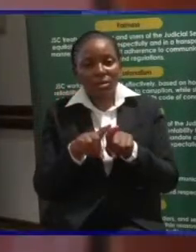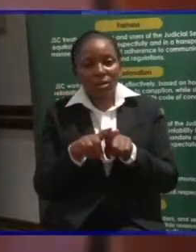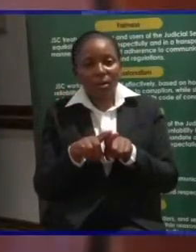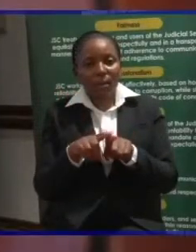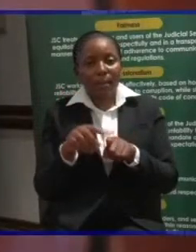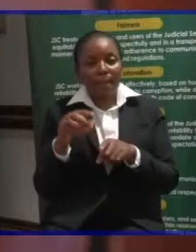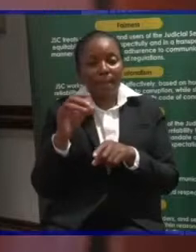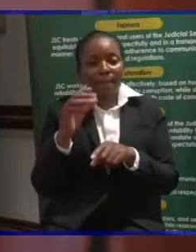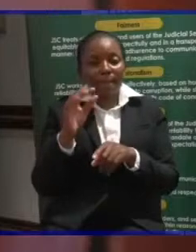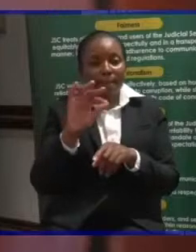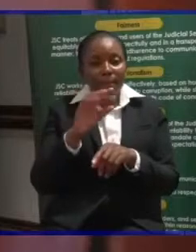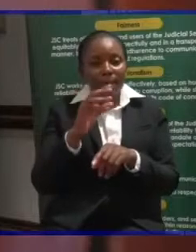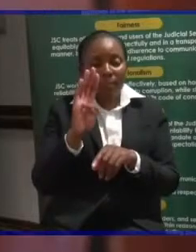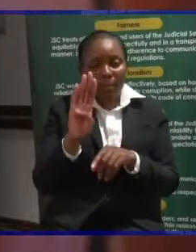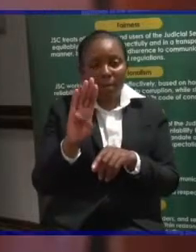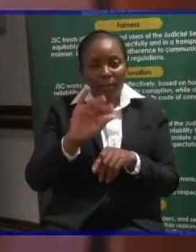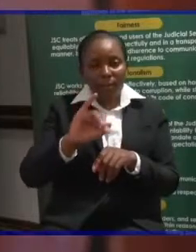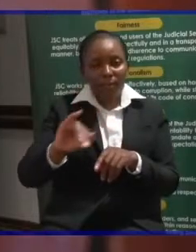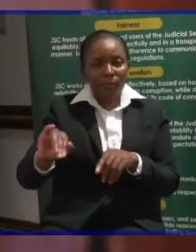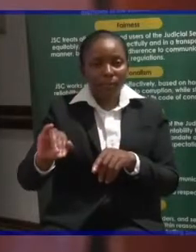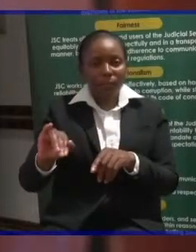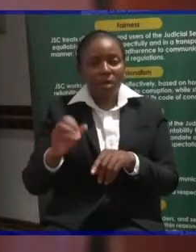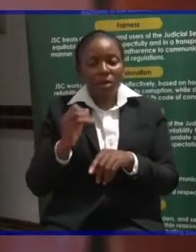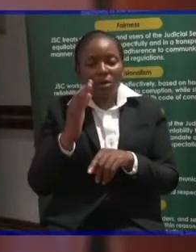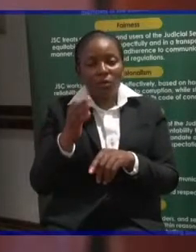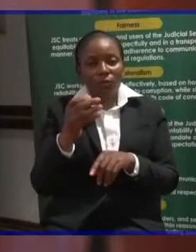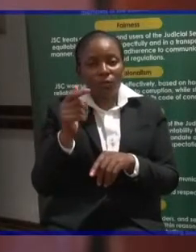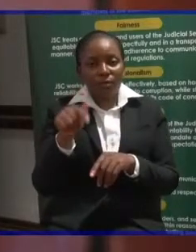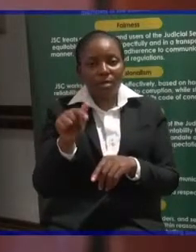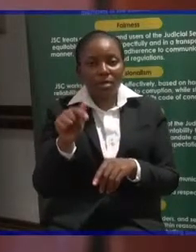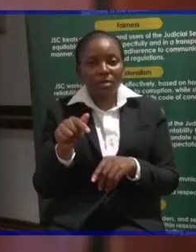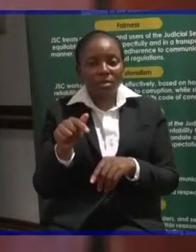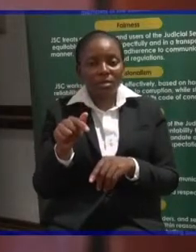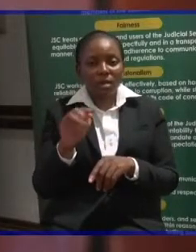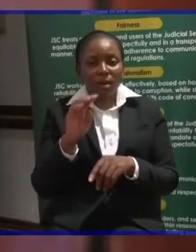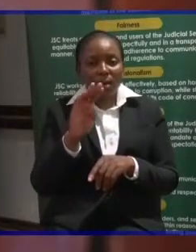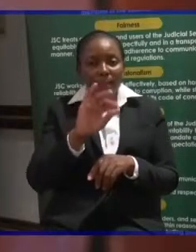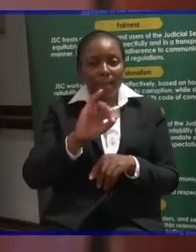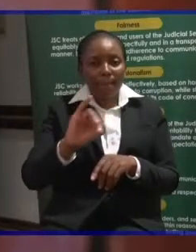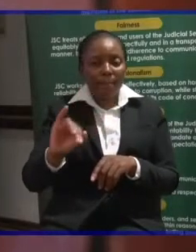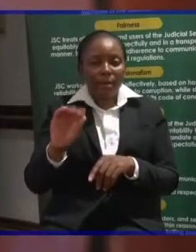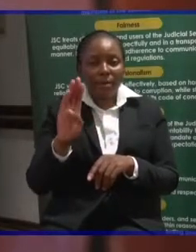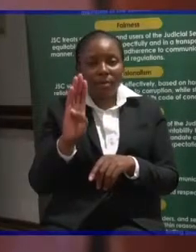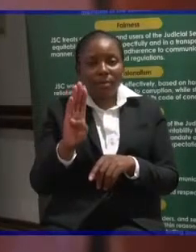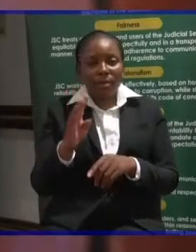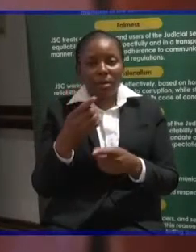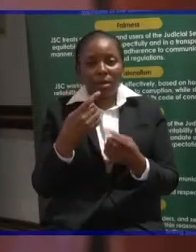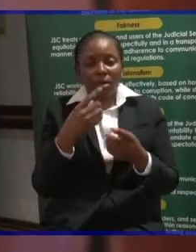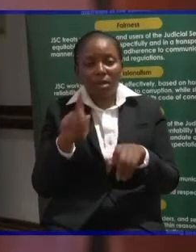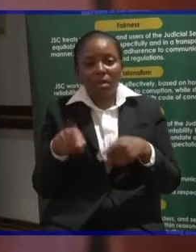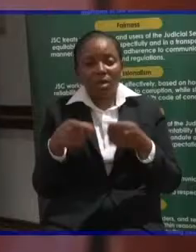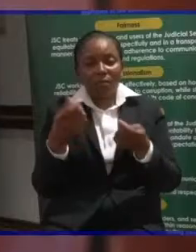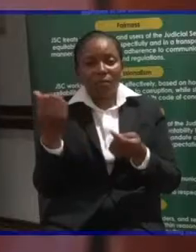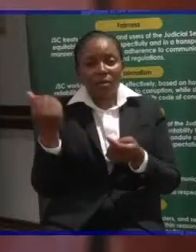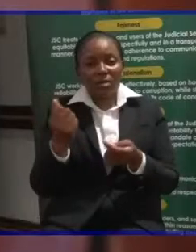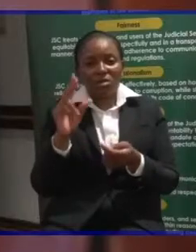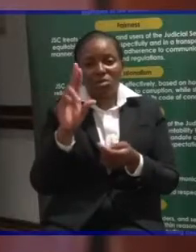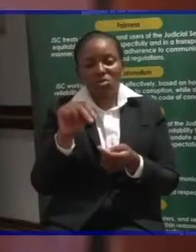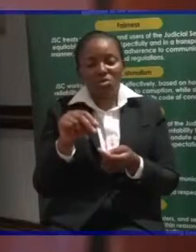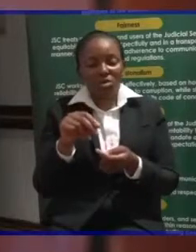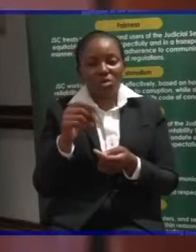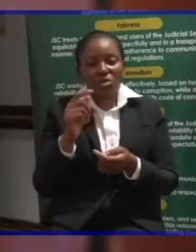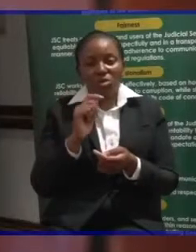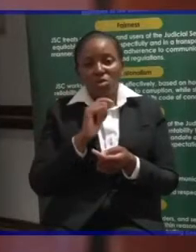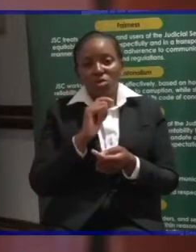to Part B, for this Part B, I will just hazard an answer. I am not so sure.